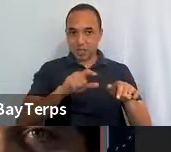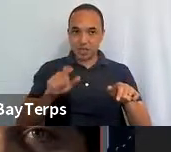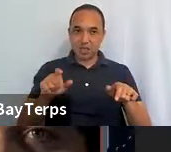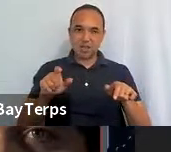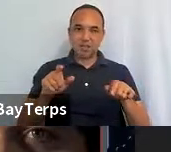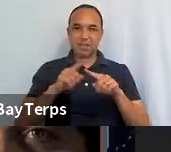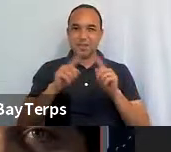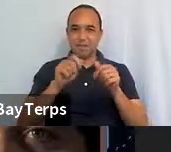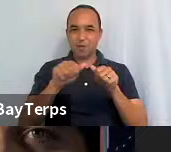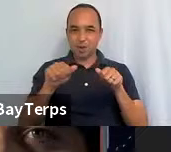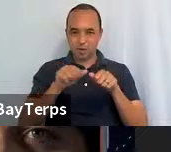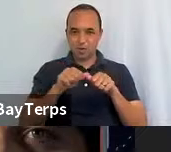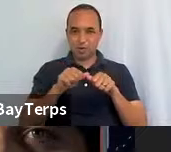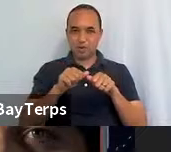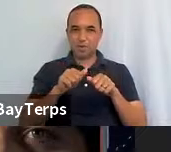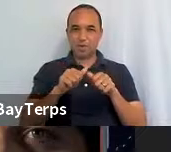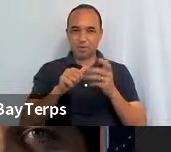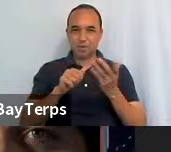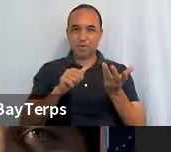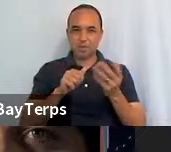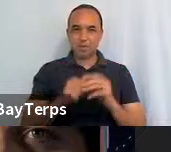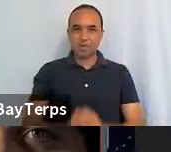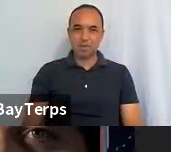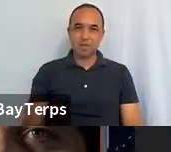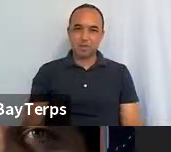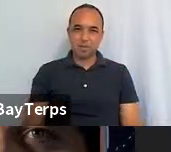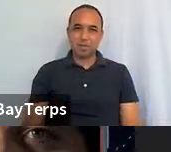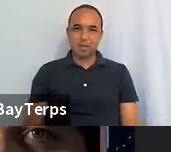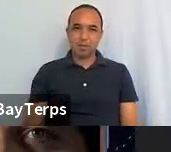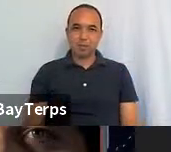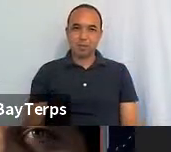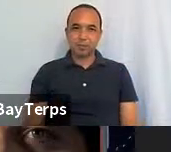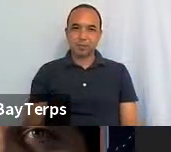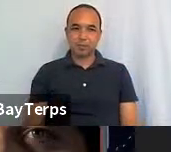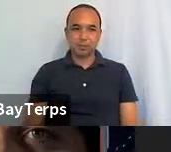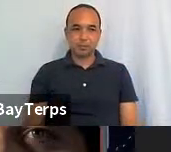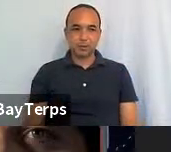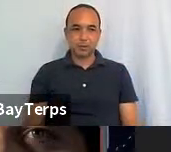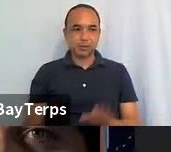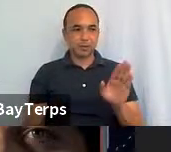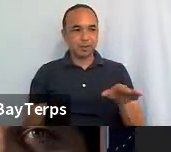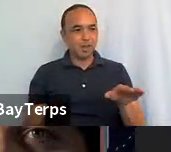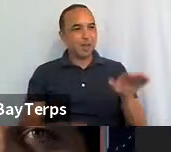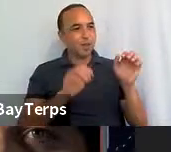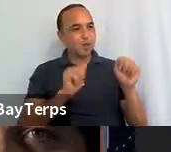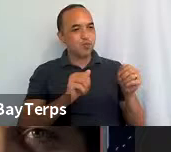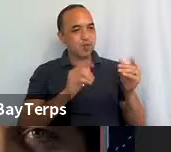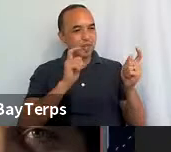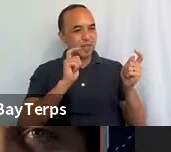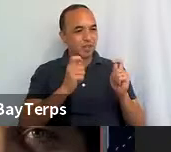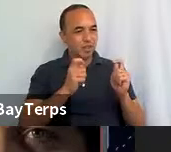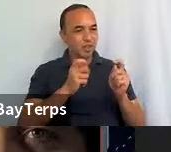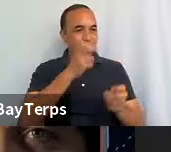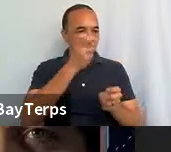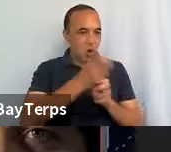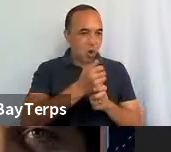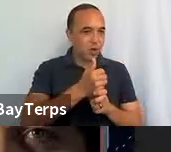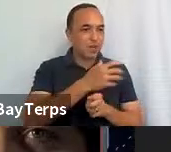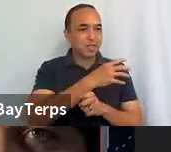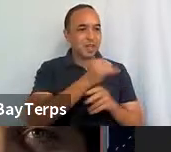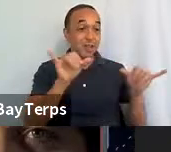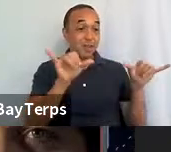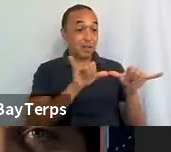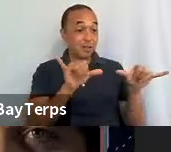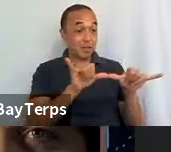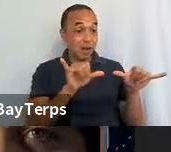image to just pull that in. And you could adjust you said the hardness and also the size of